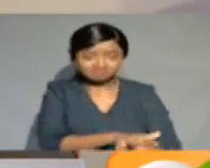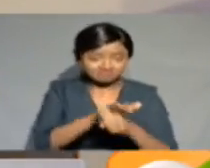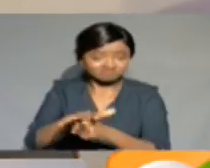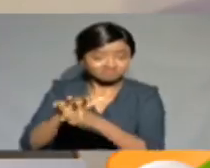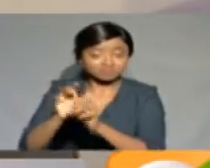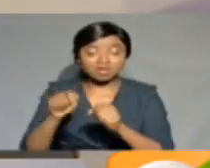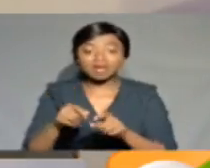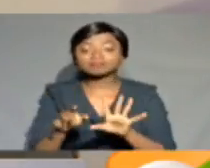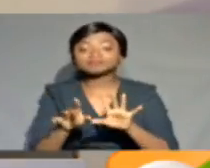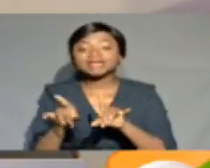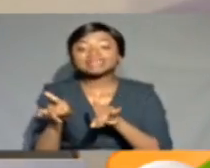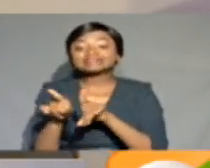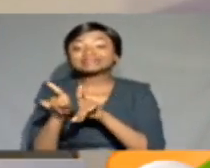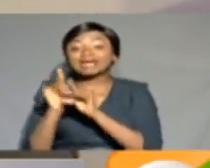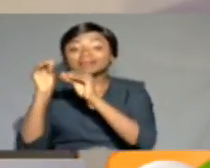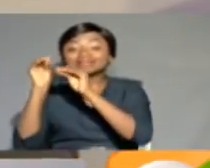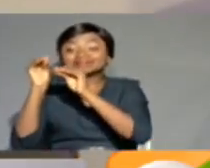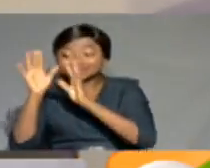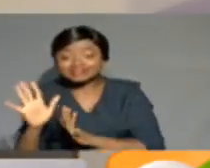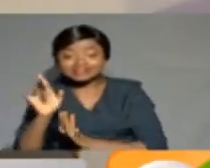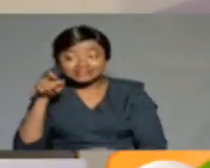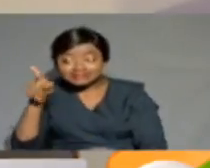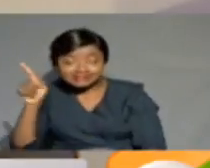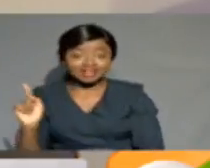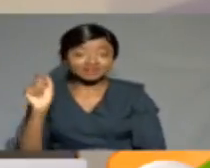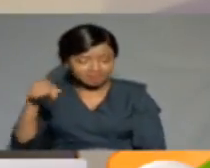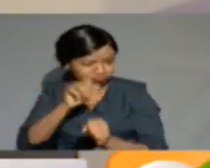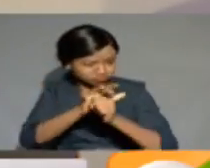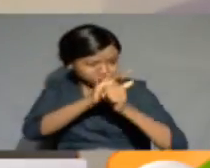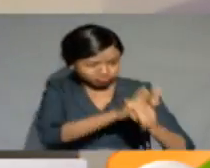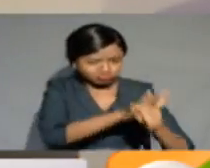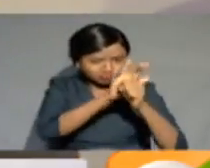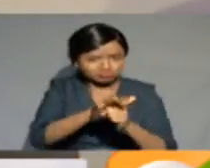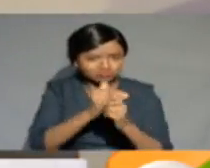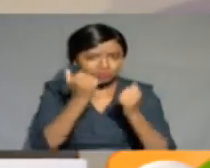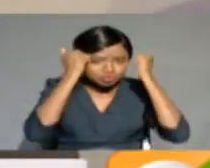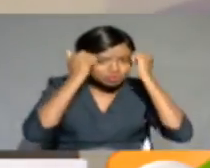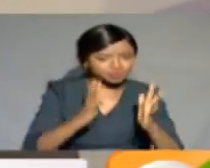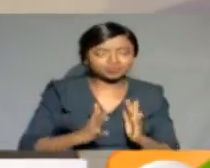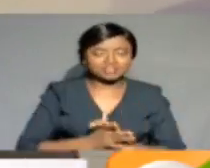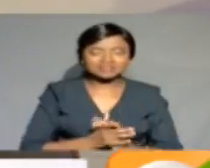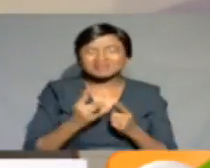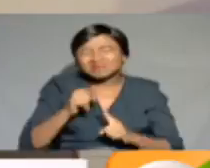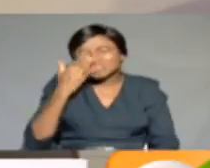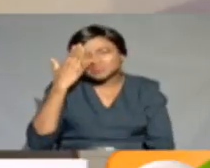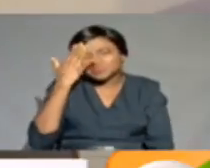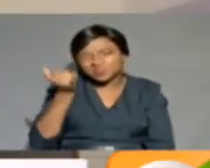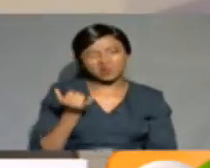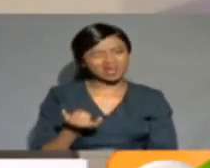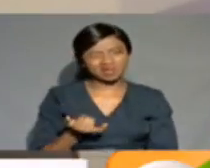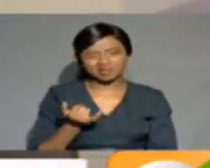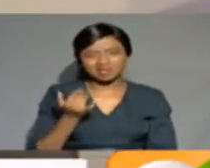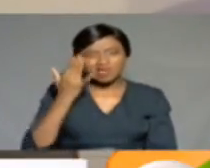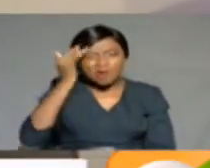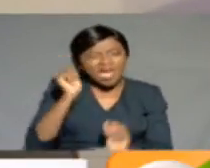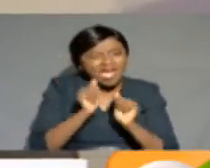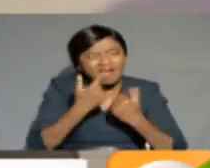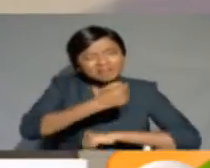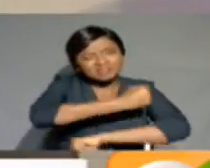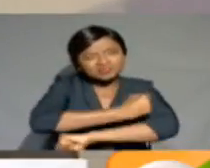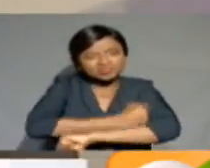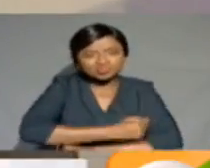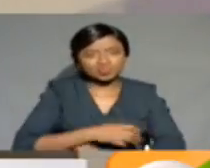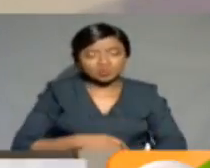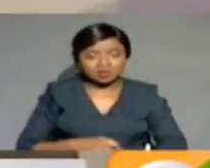sometimes even teachers can bully the students. And Why this happens many times in school